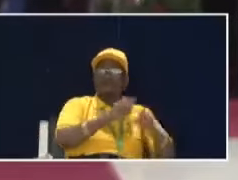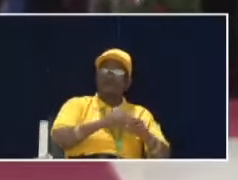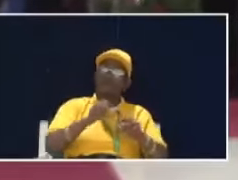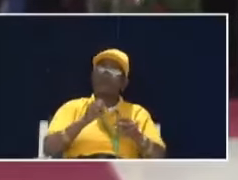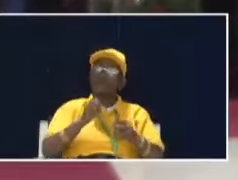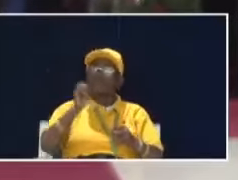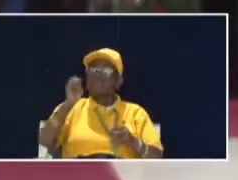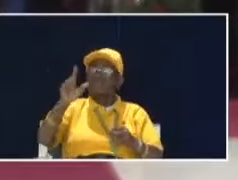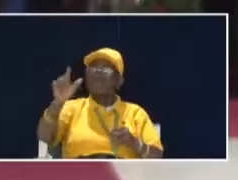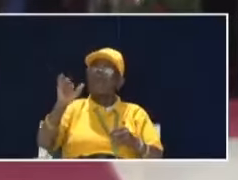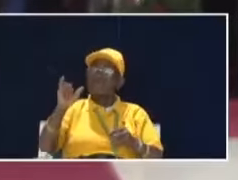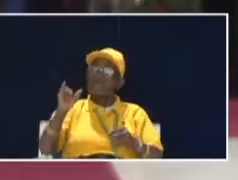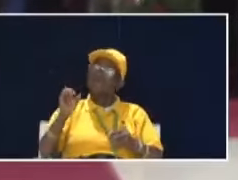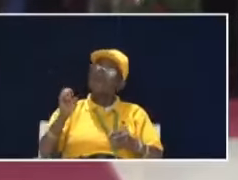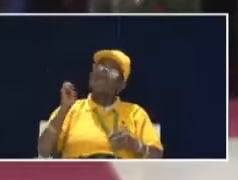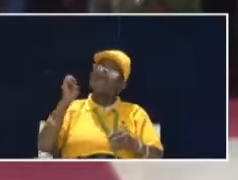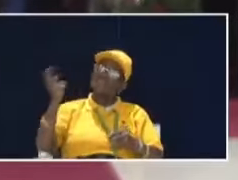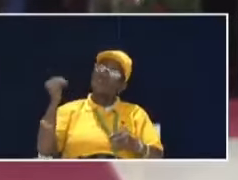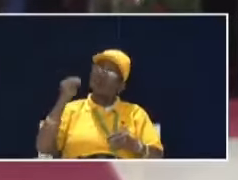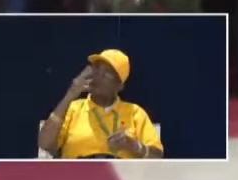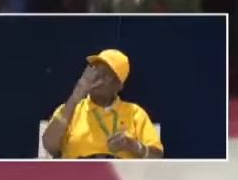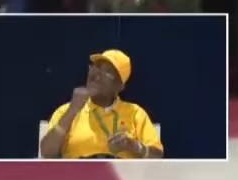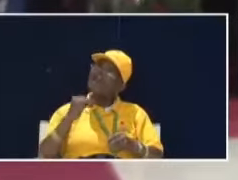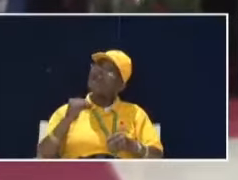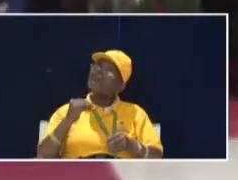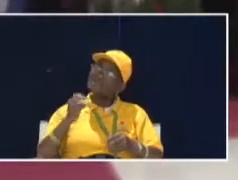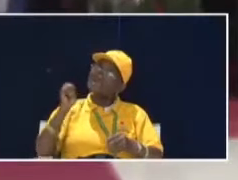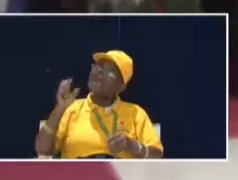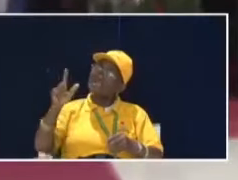nearby. Eli didn't hear,